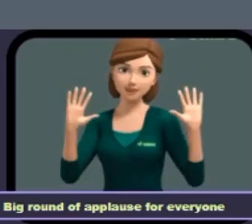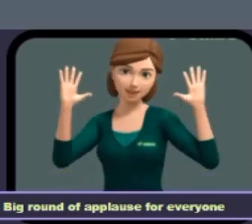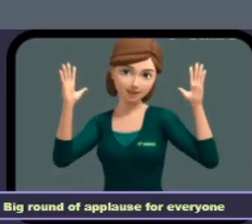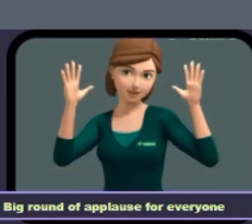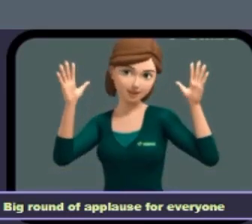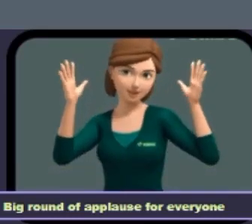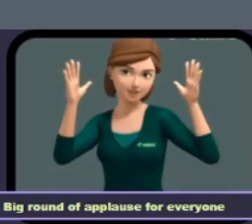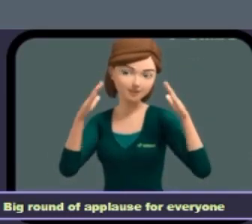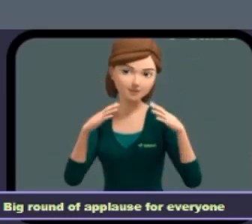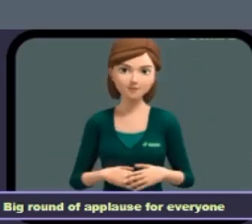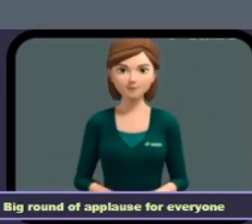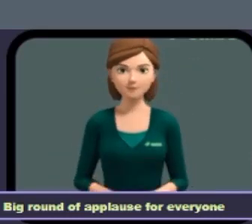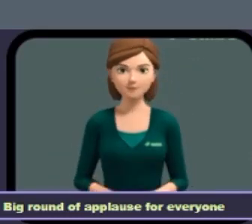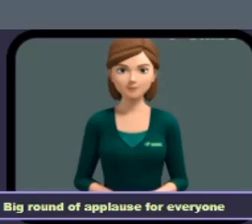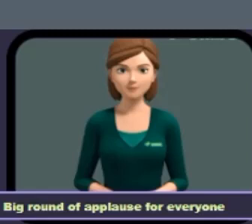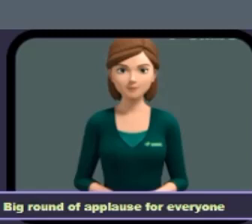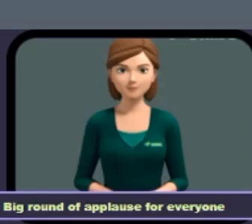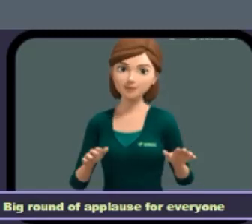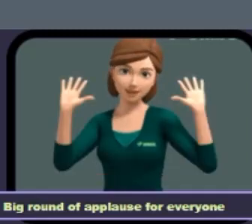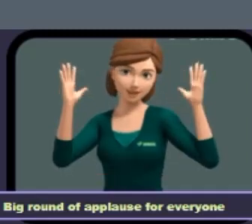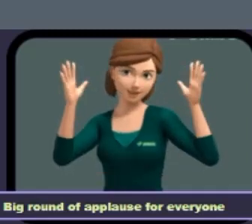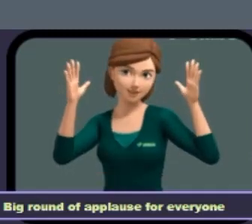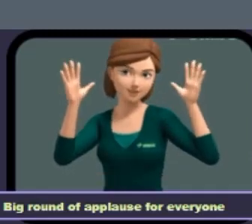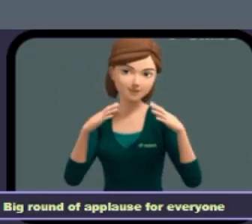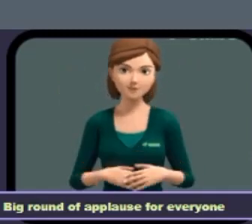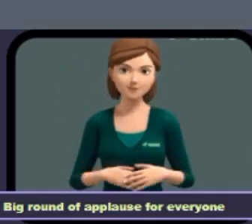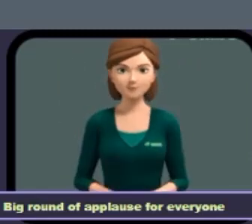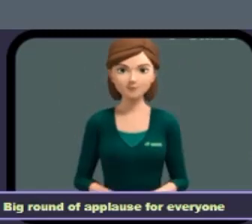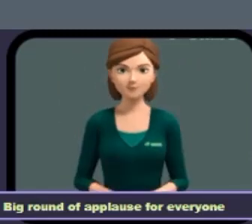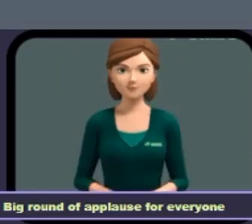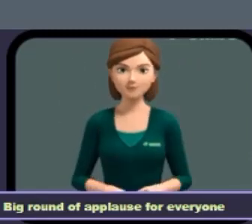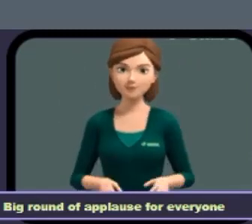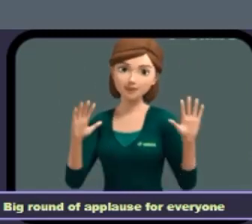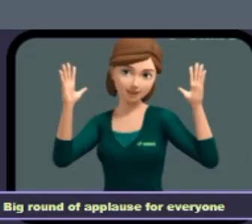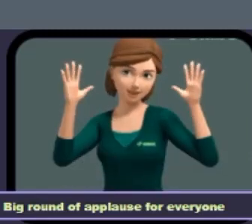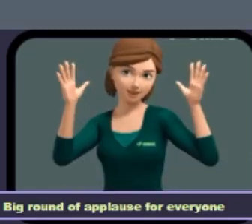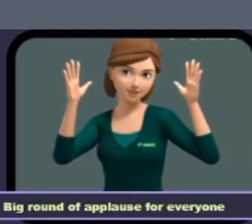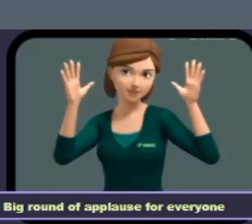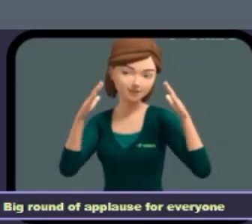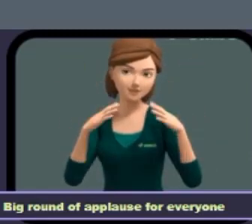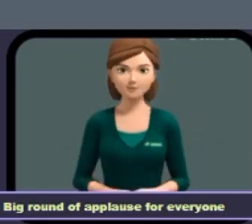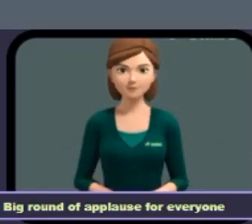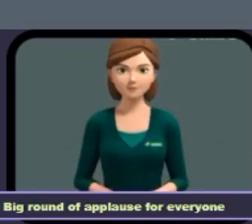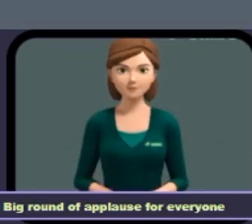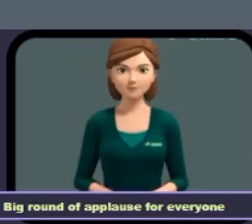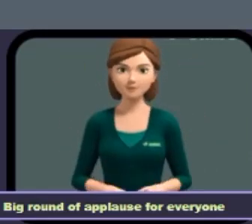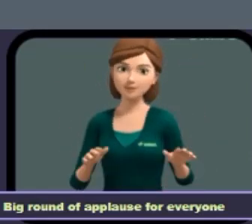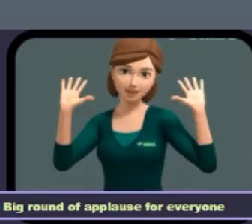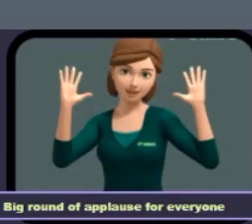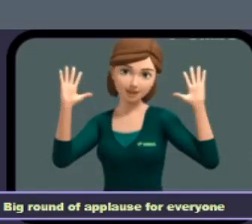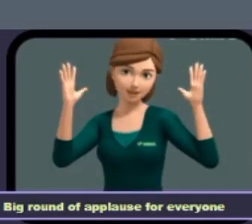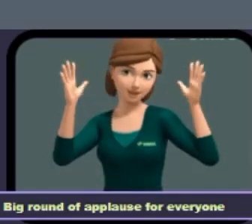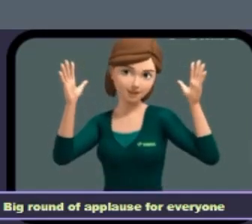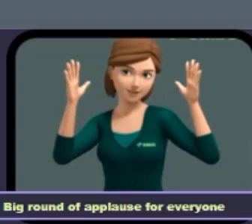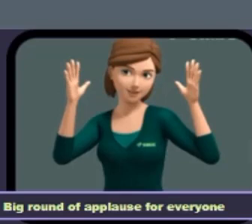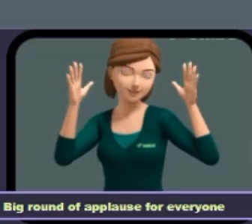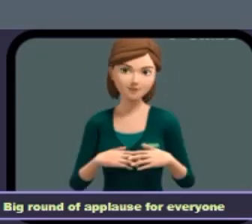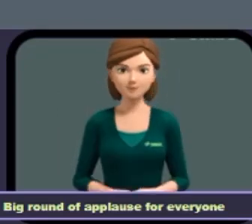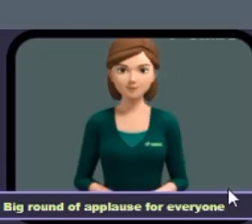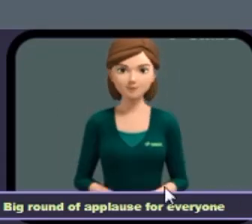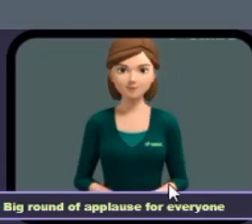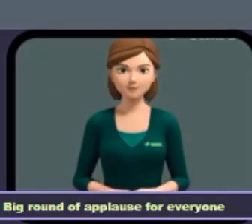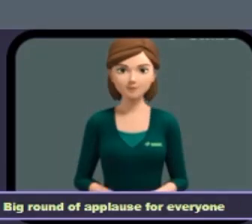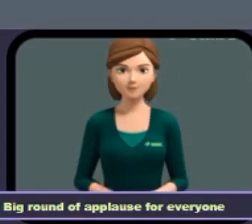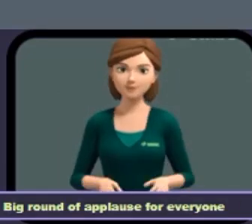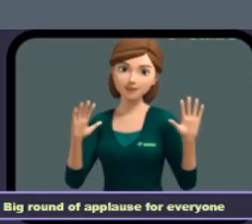required information over here, you just have to hit the submit button. You have successfully entered the required